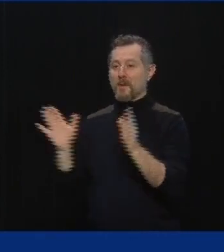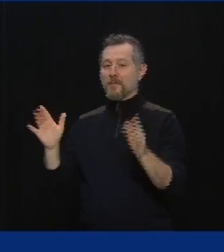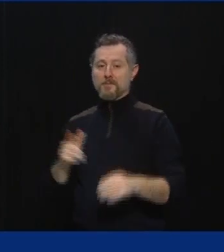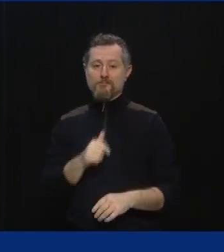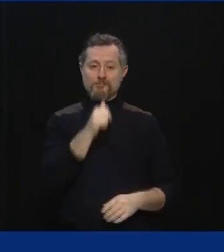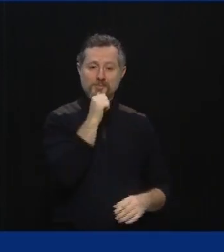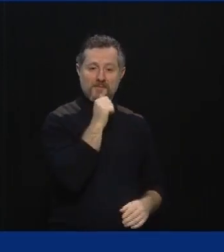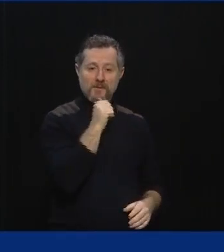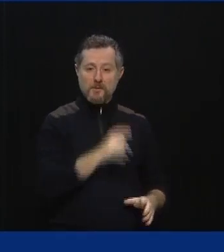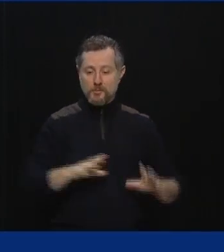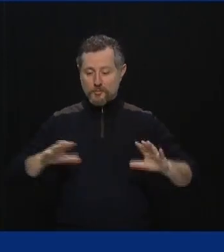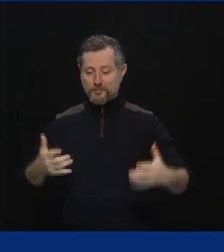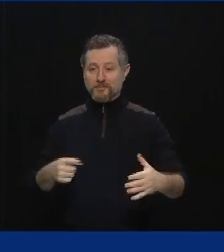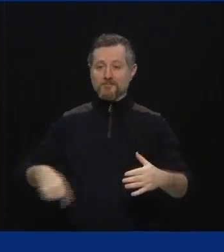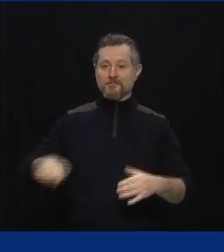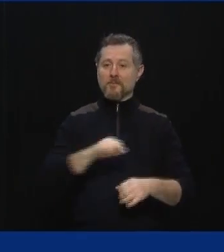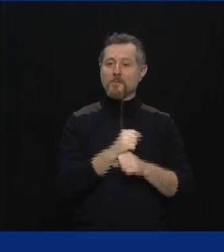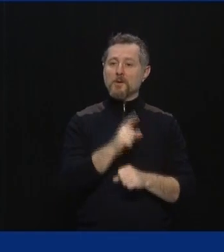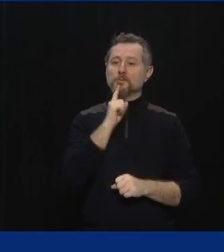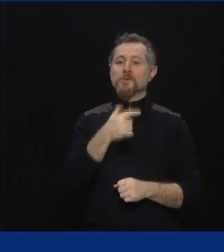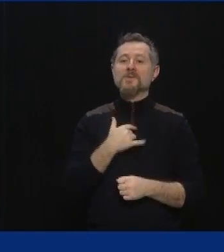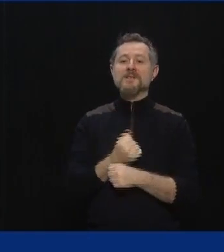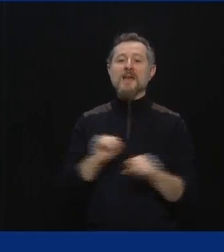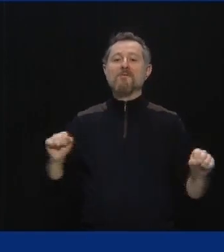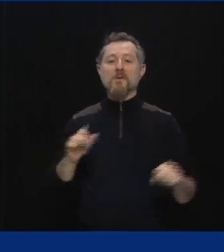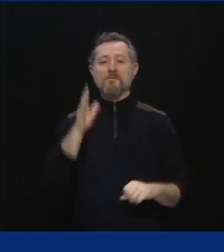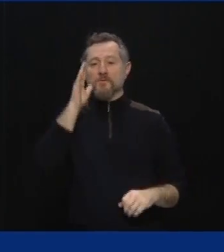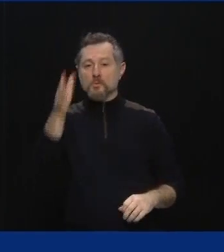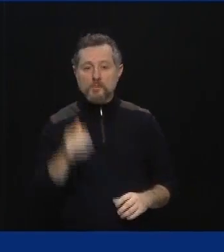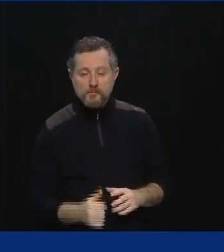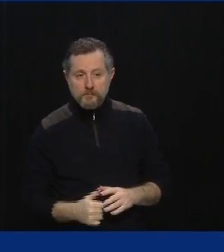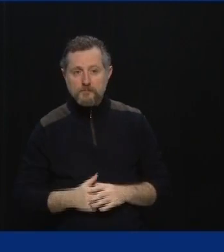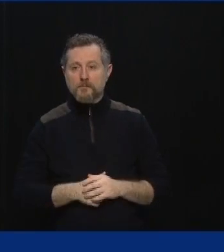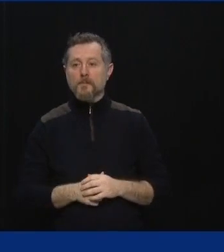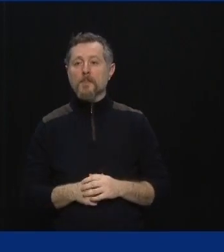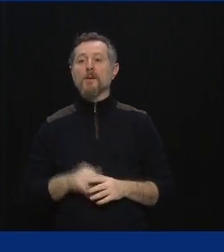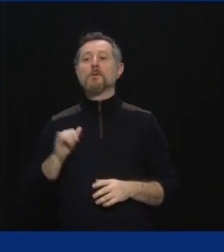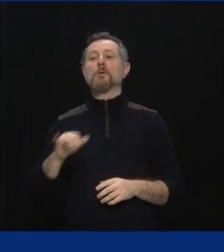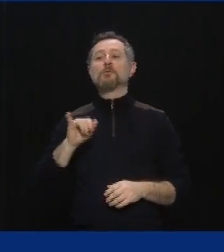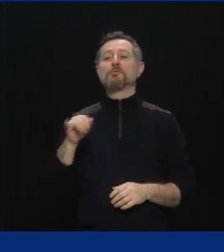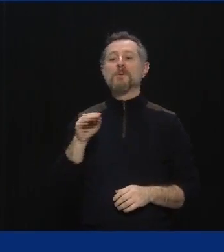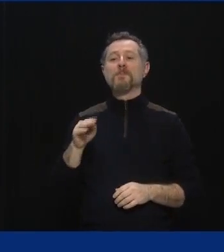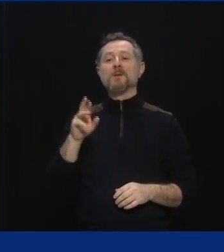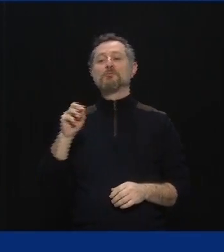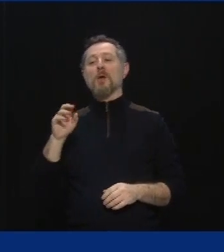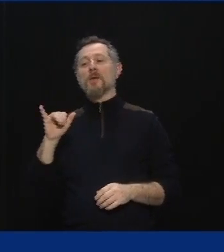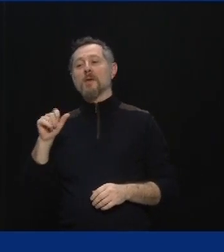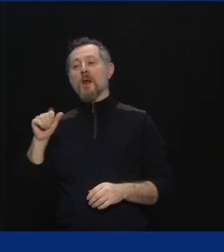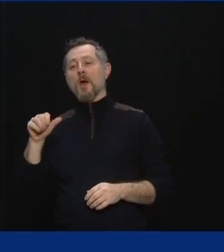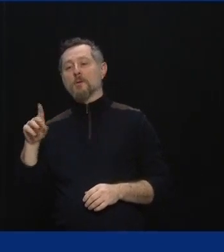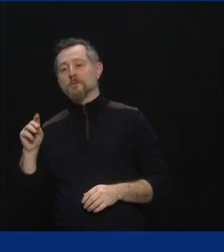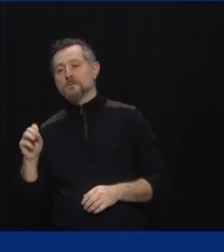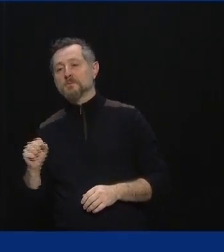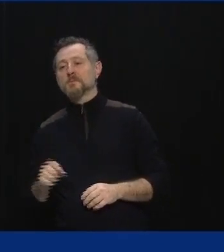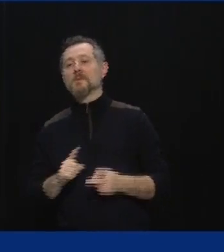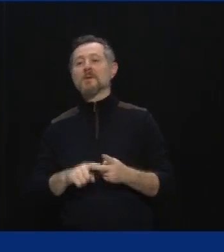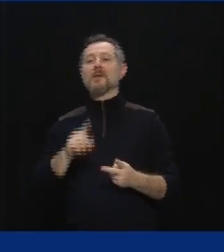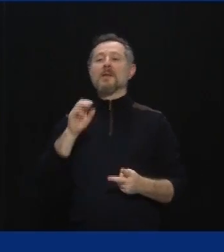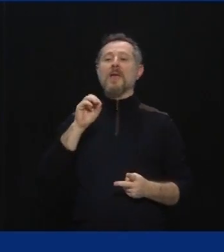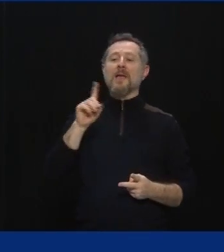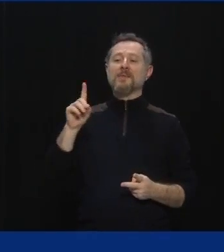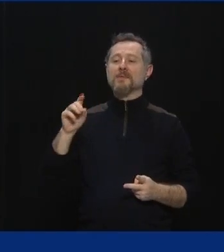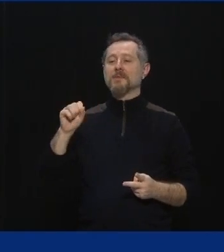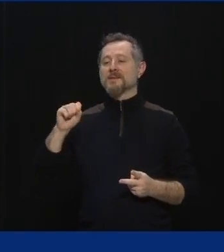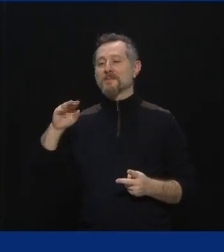sectors. Jim Reynolds, CEO of JLC Infrastructure, Ed Smith, President and CEO of ULICO, and